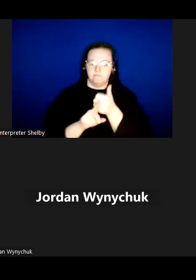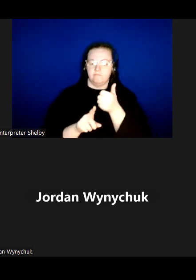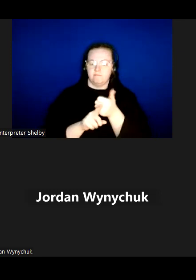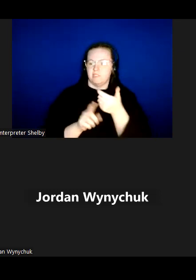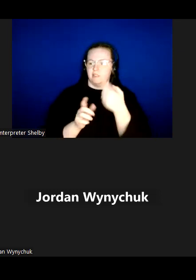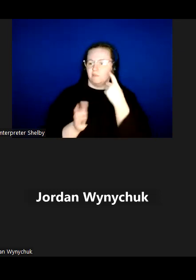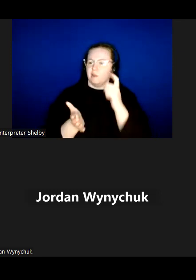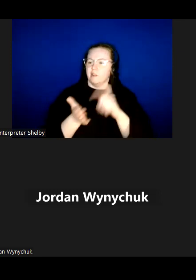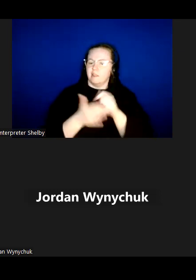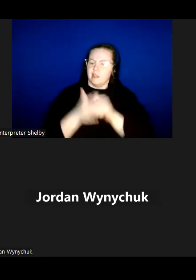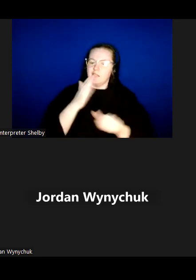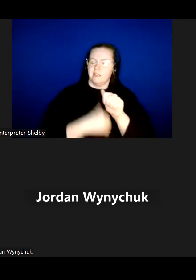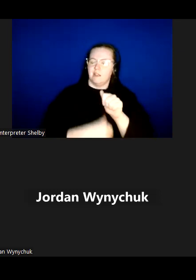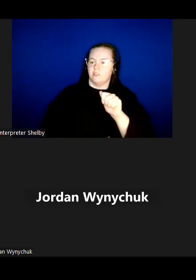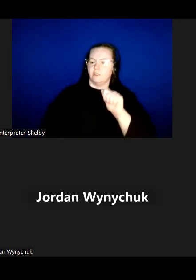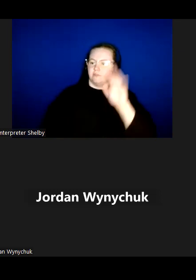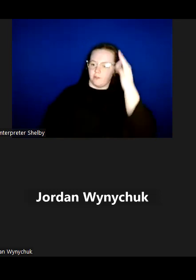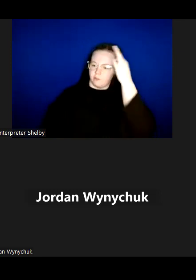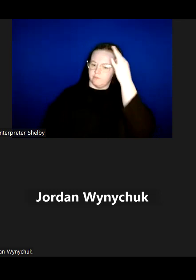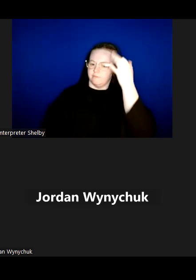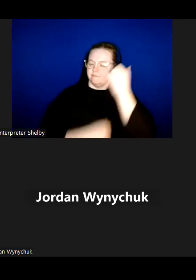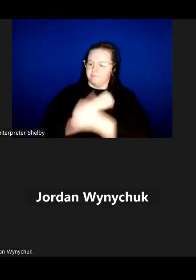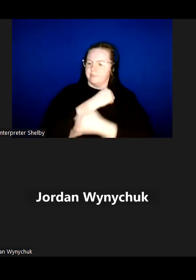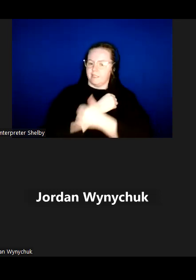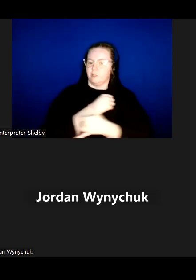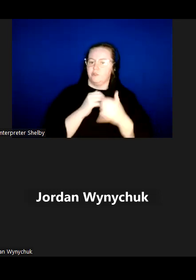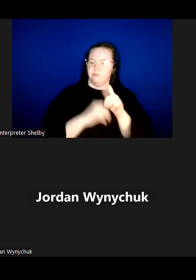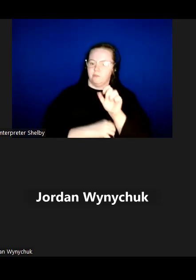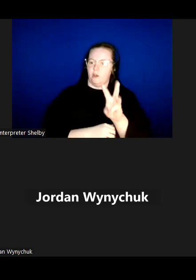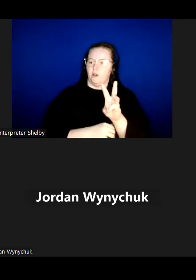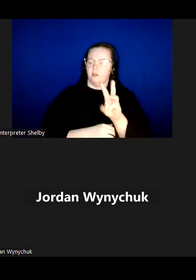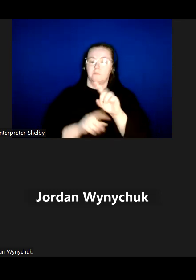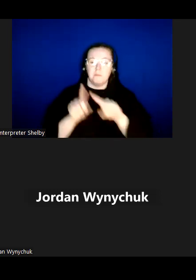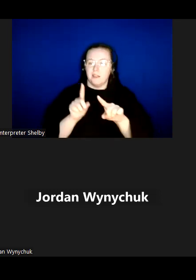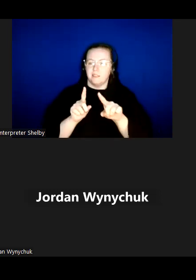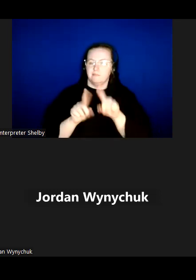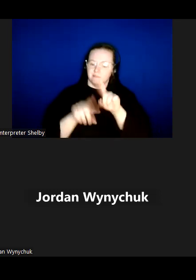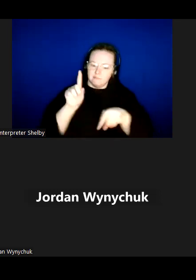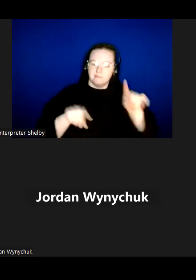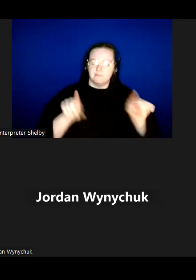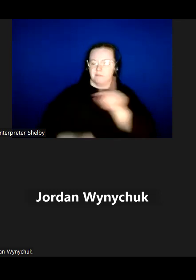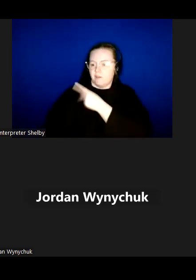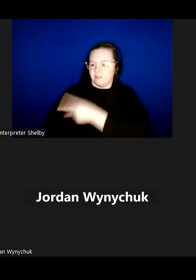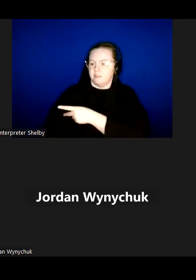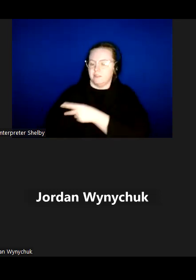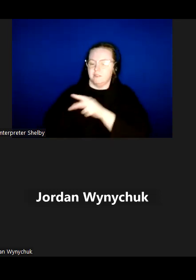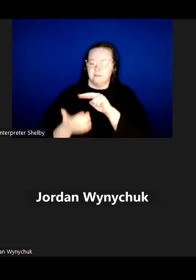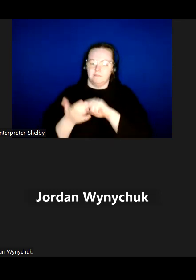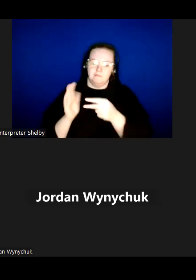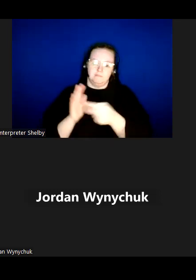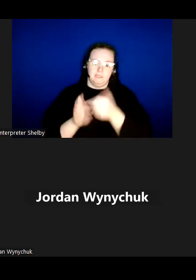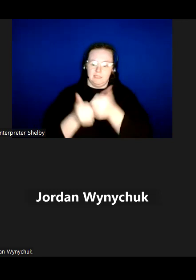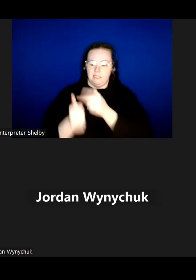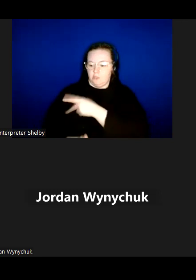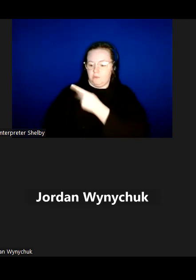depends from program to program. So it's not the same all across the board. So each federal program has different standards for